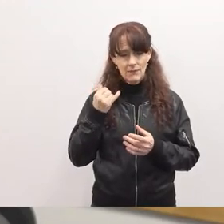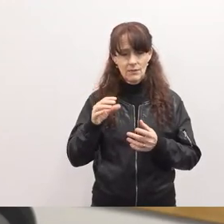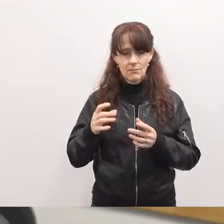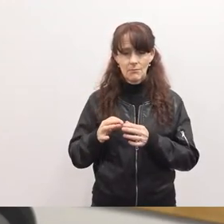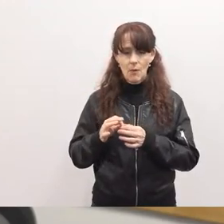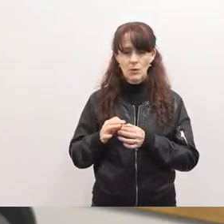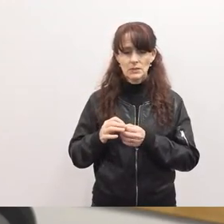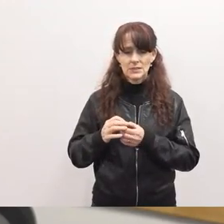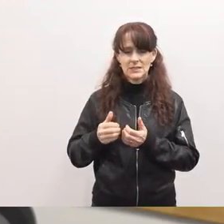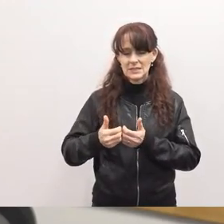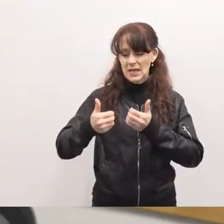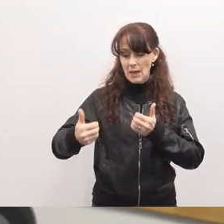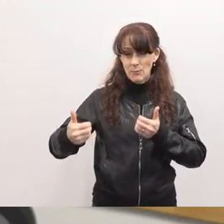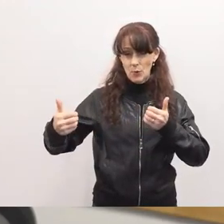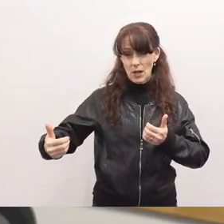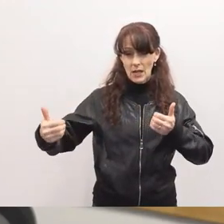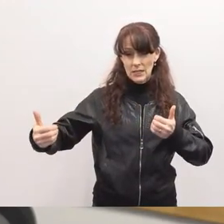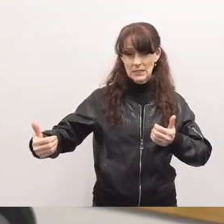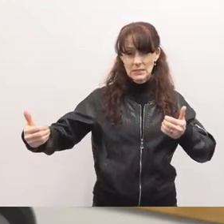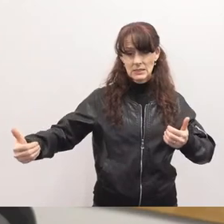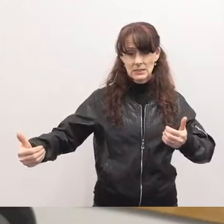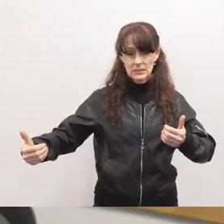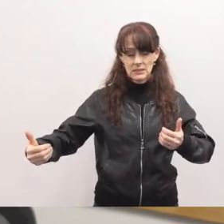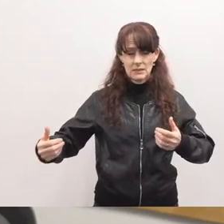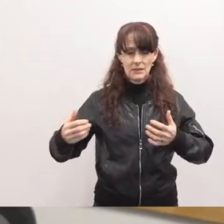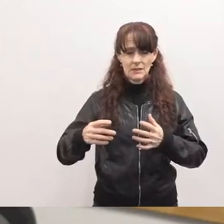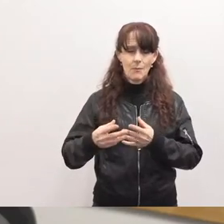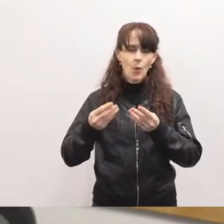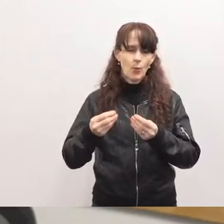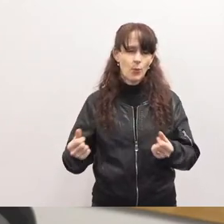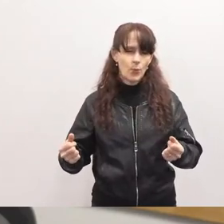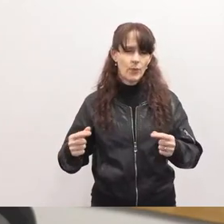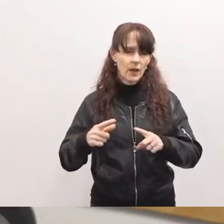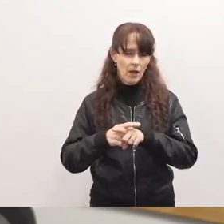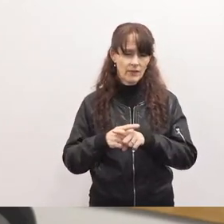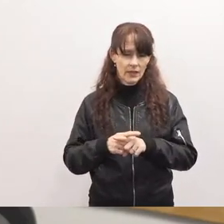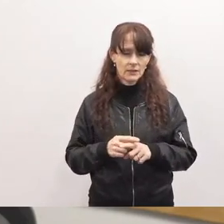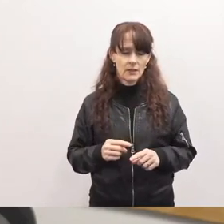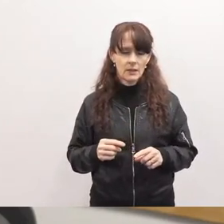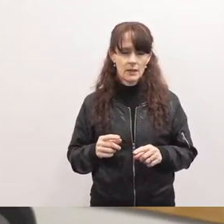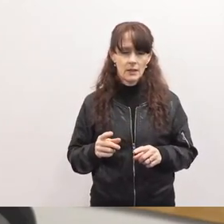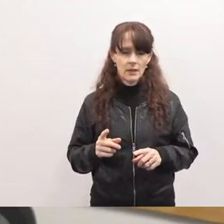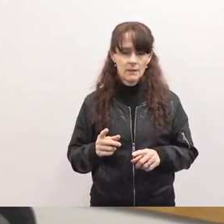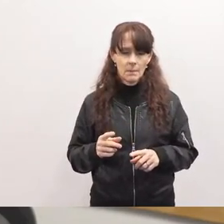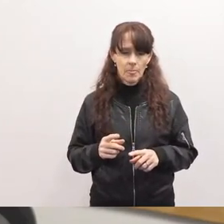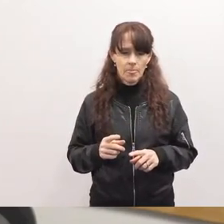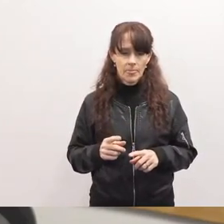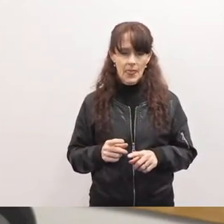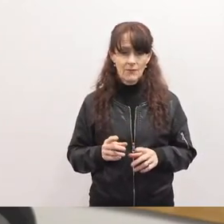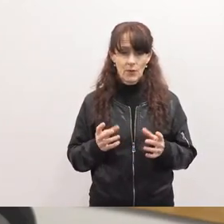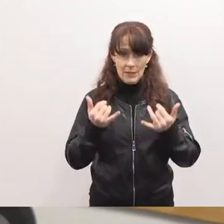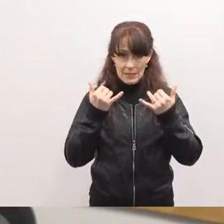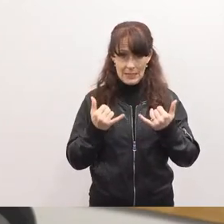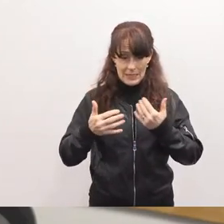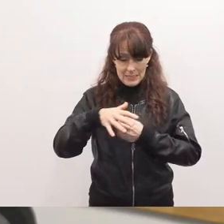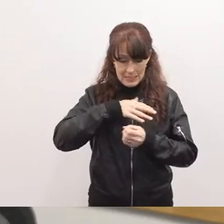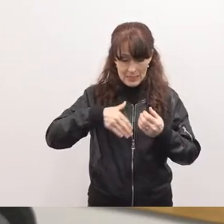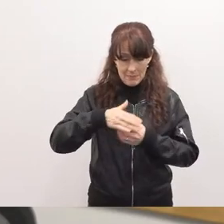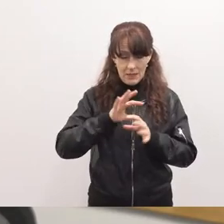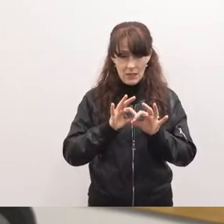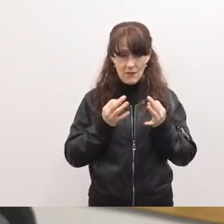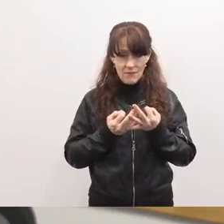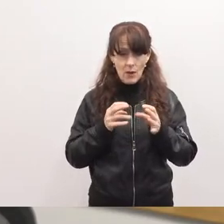the more distant the conflict of interest becomes. But for your immediate family, yes, you would want